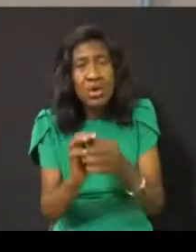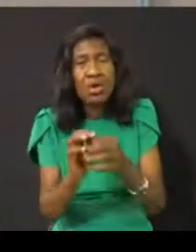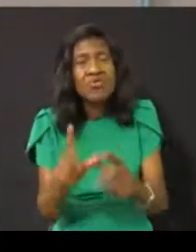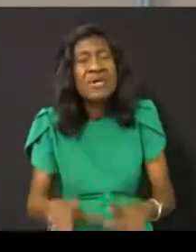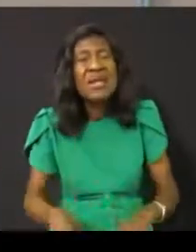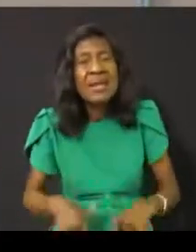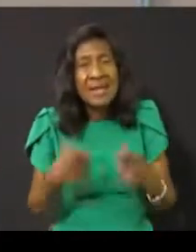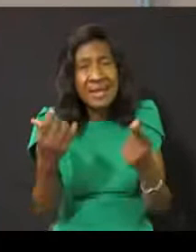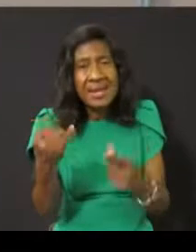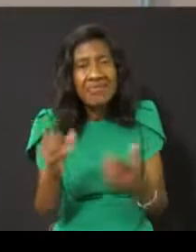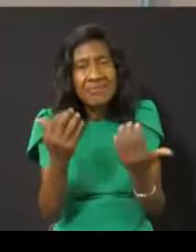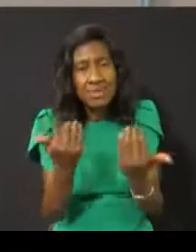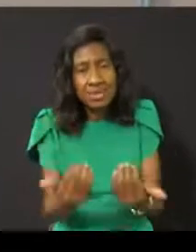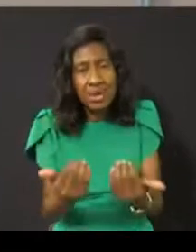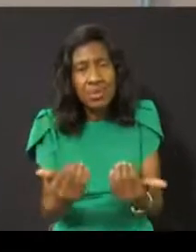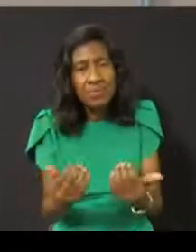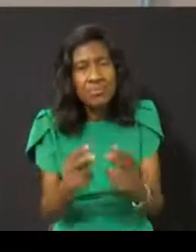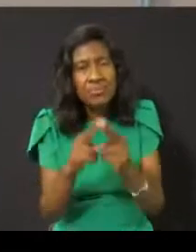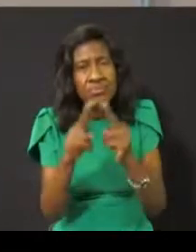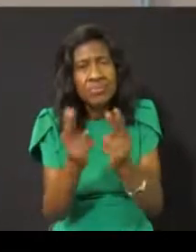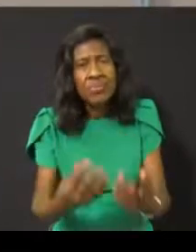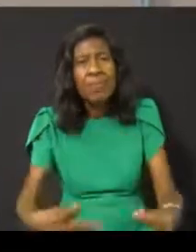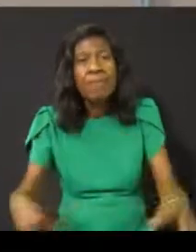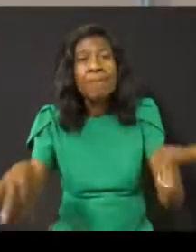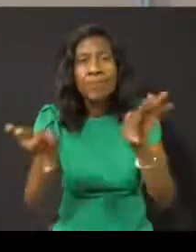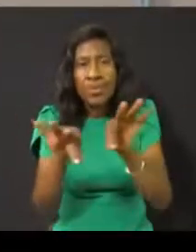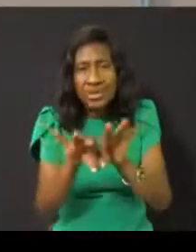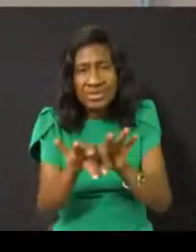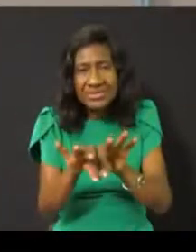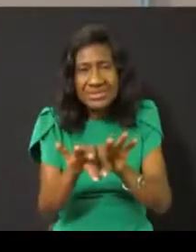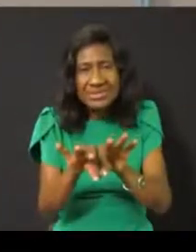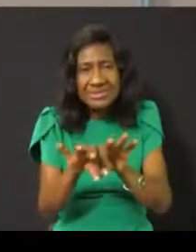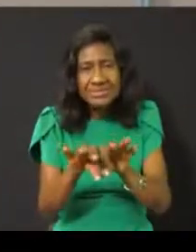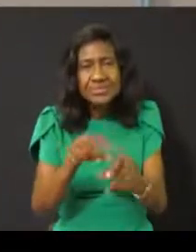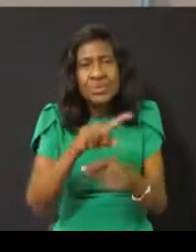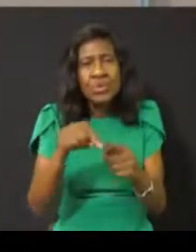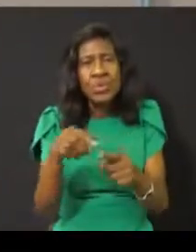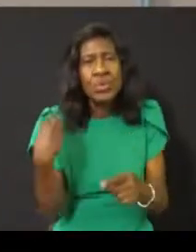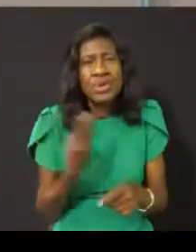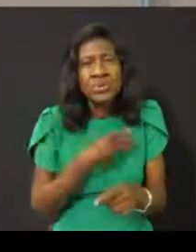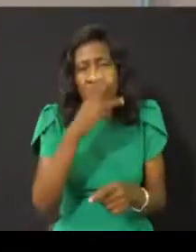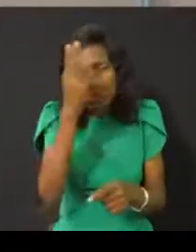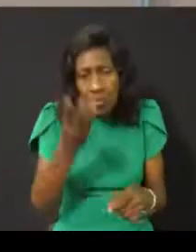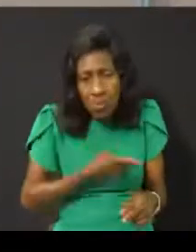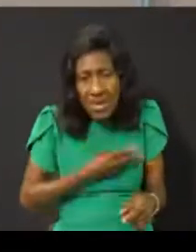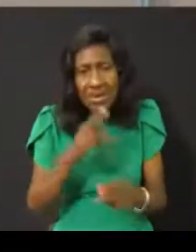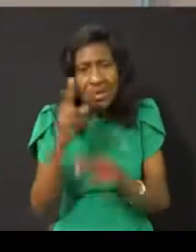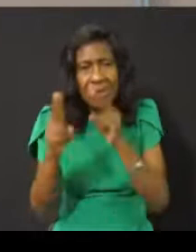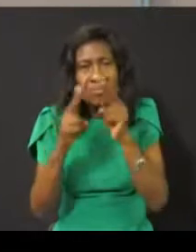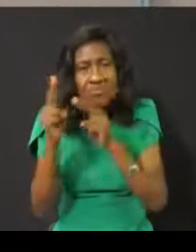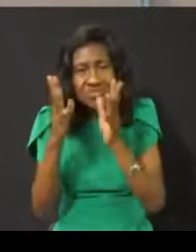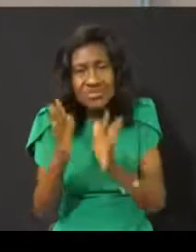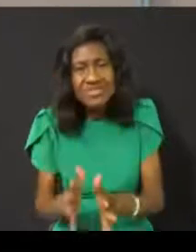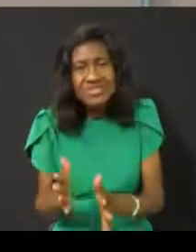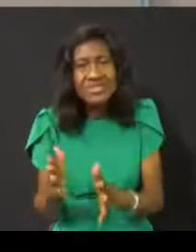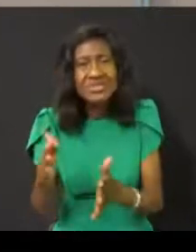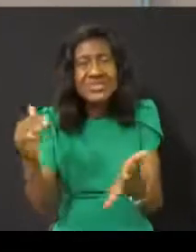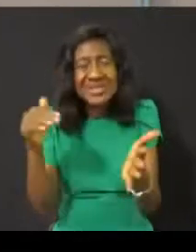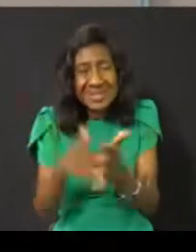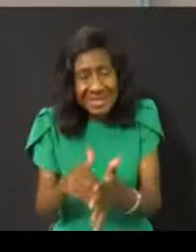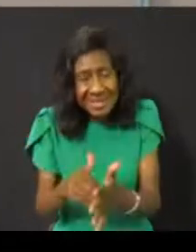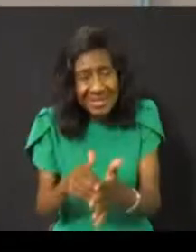from this, and perhaps more importantly, welcoming visitors back means that people can get back to work. Number one